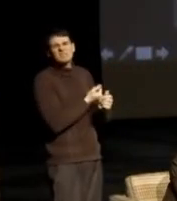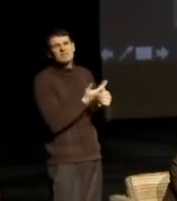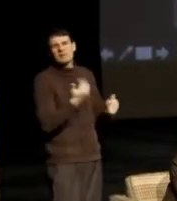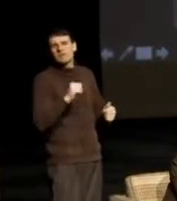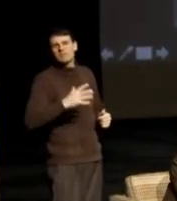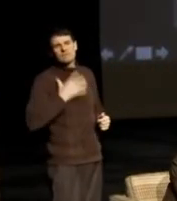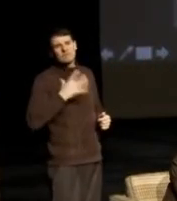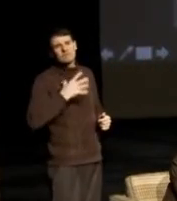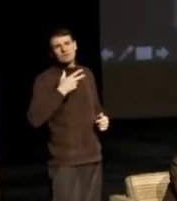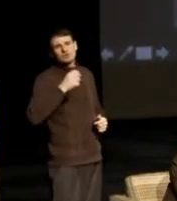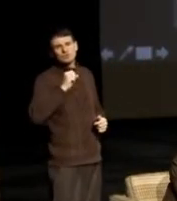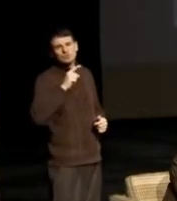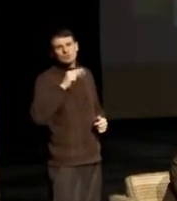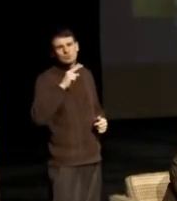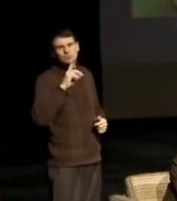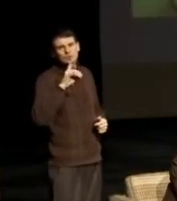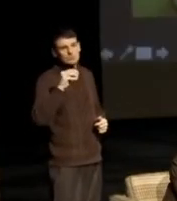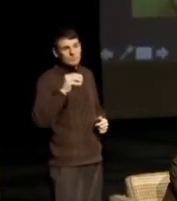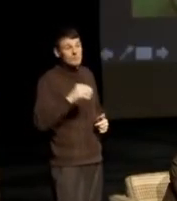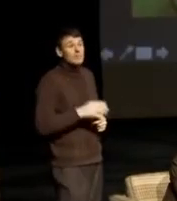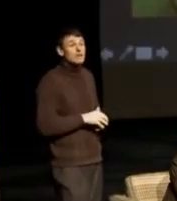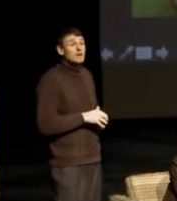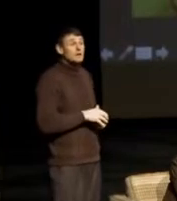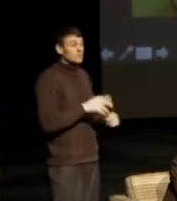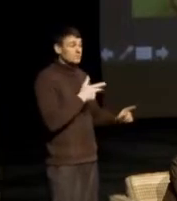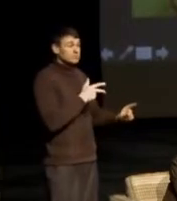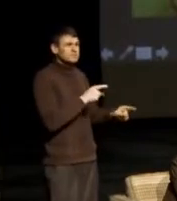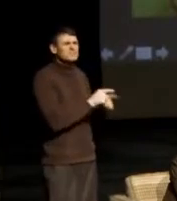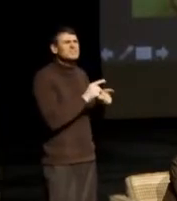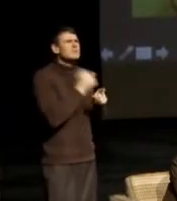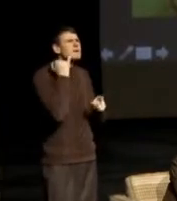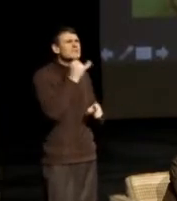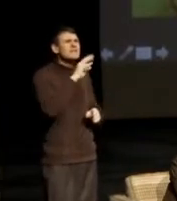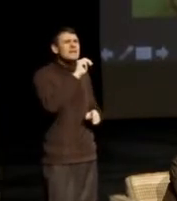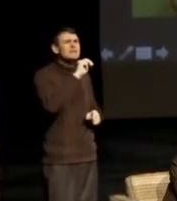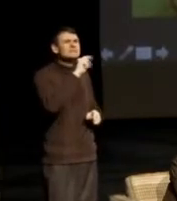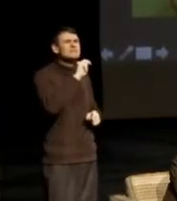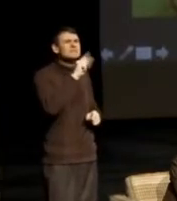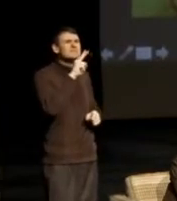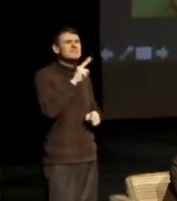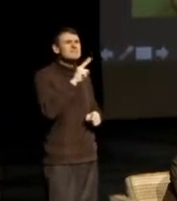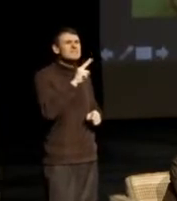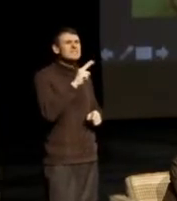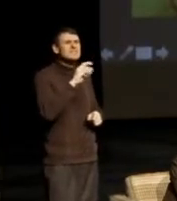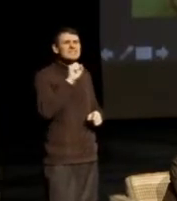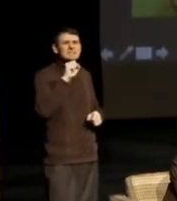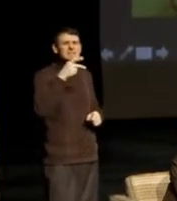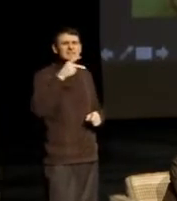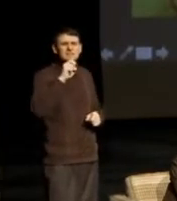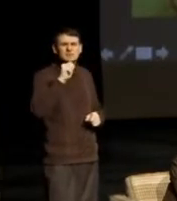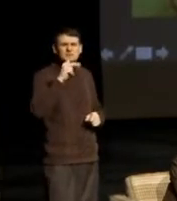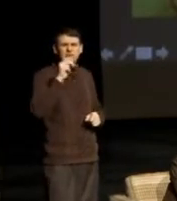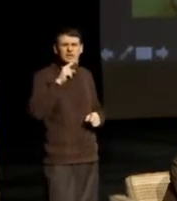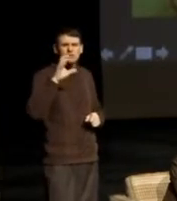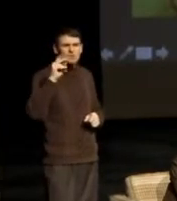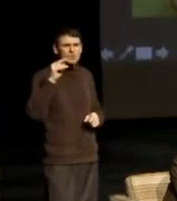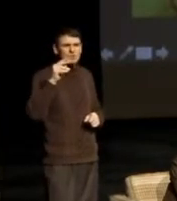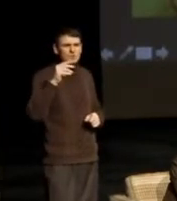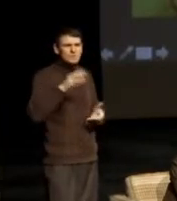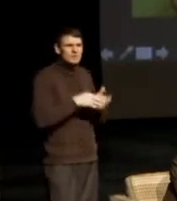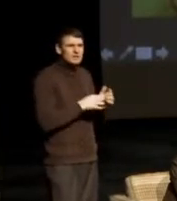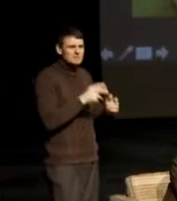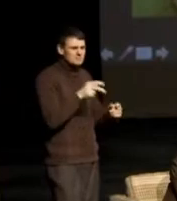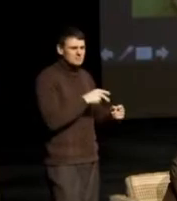The recording style was based on MTV Speaker Corner, where the interviewees would subjectively look right into the